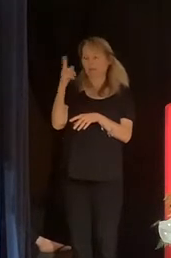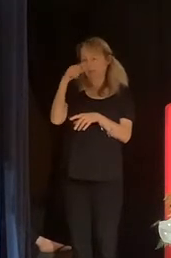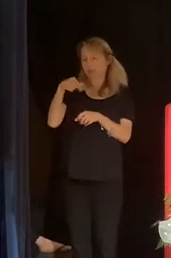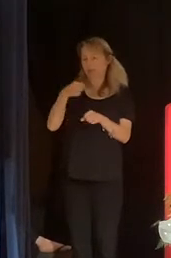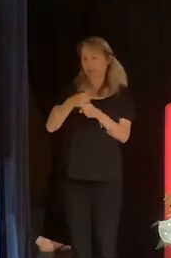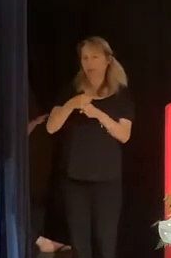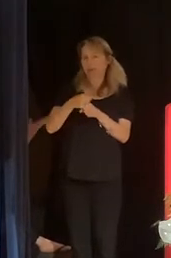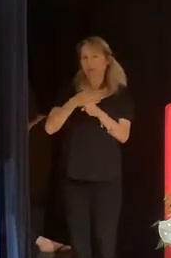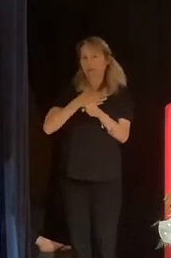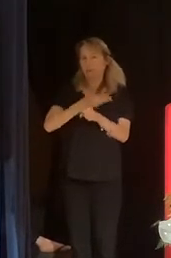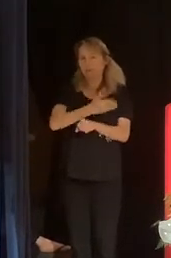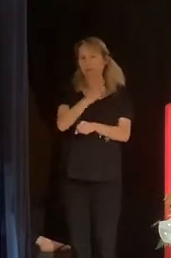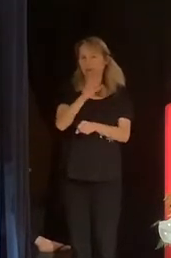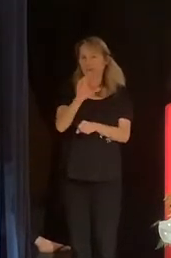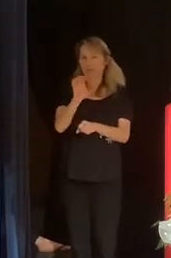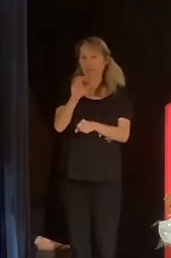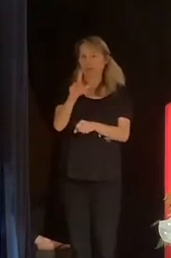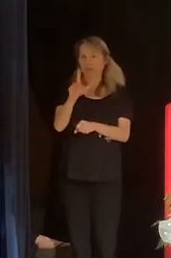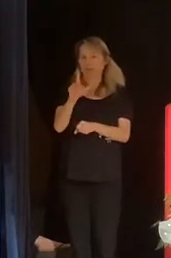Conlon to the stage.